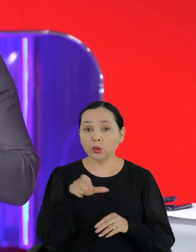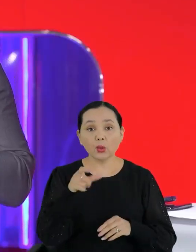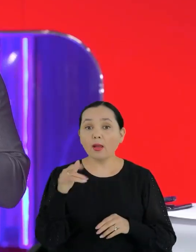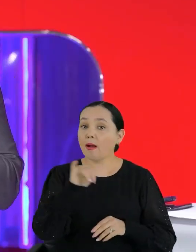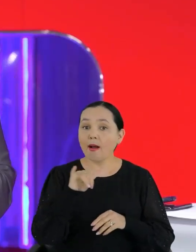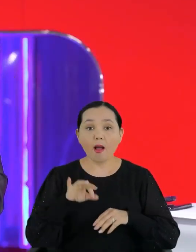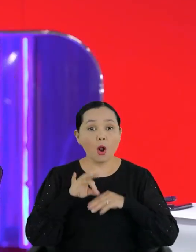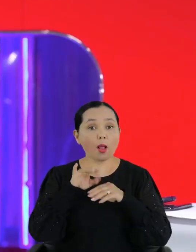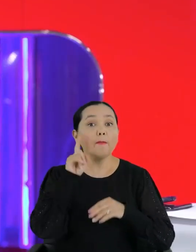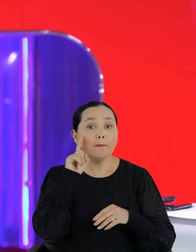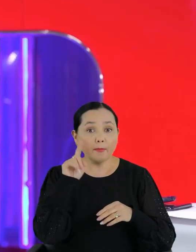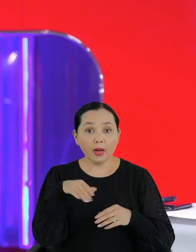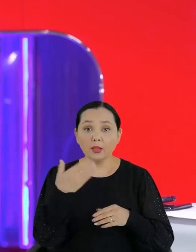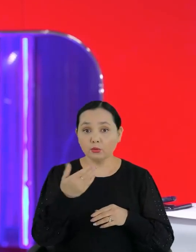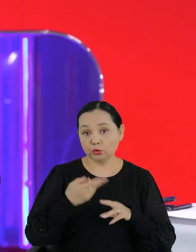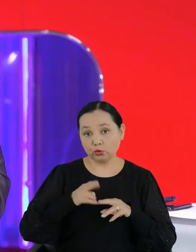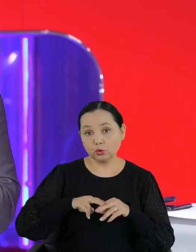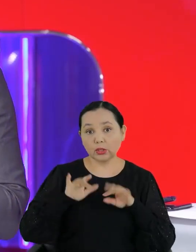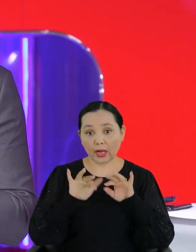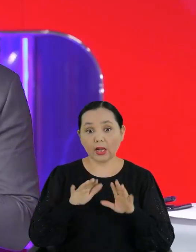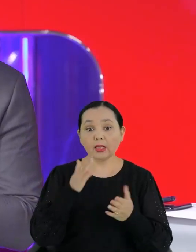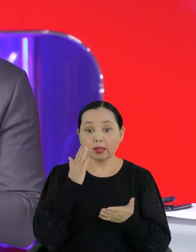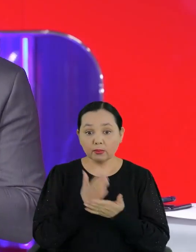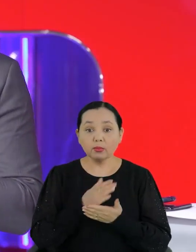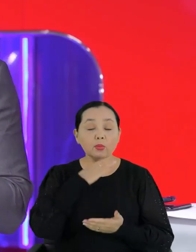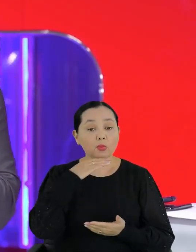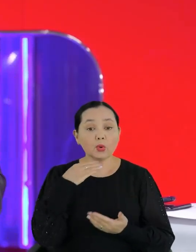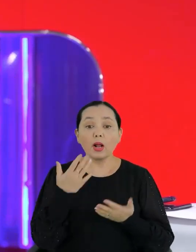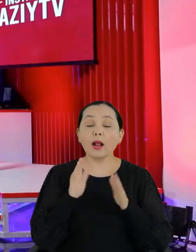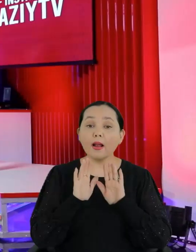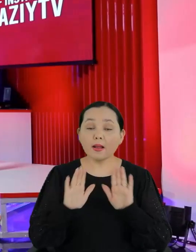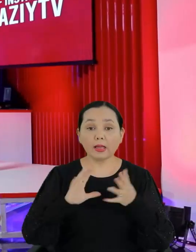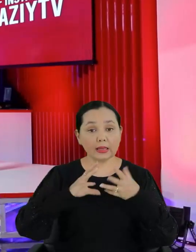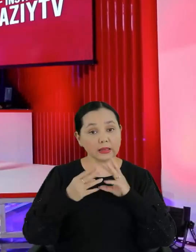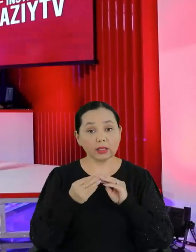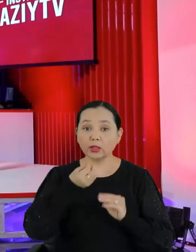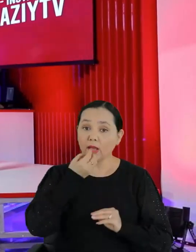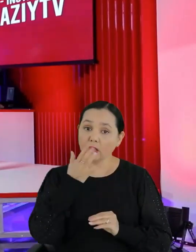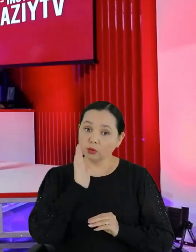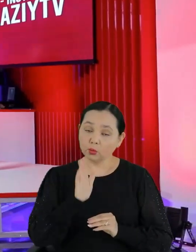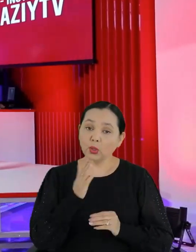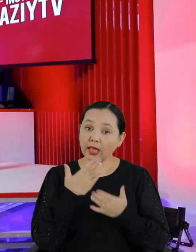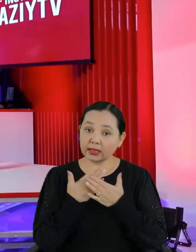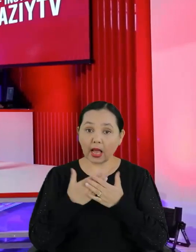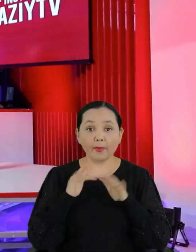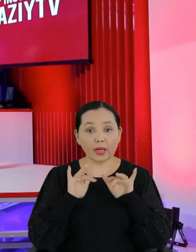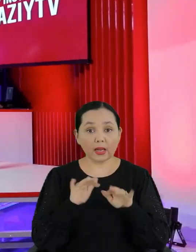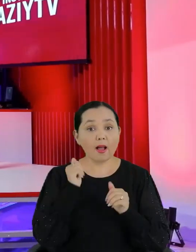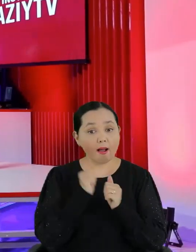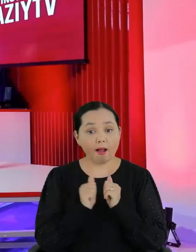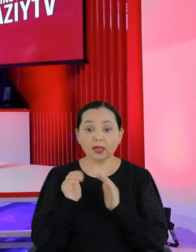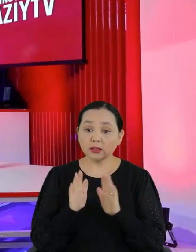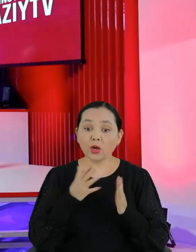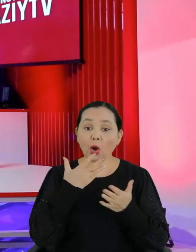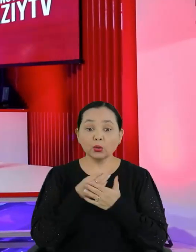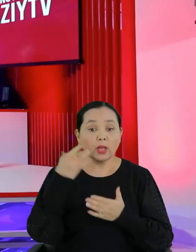olib borishini bila turib shu ishni qiladiganlar oramizda yo'q emas. Lekin natijasining yaxshi bo'lishini taxmin qilganlar har doim